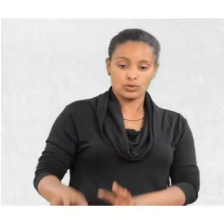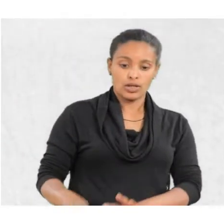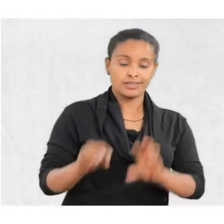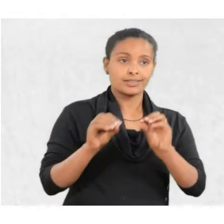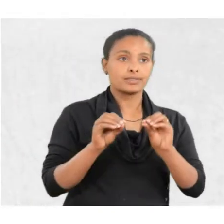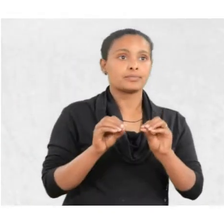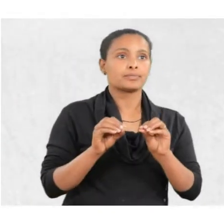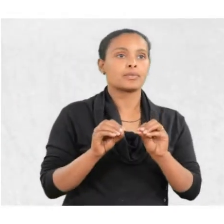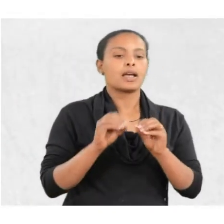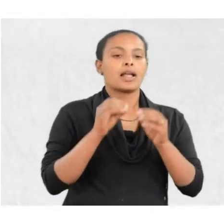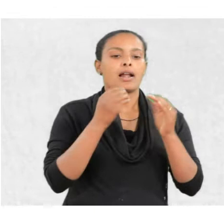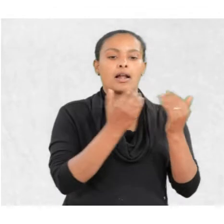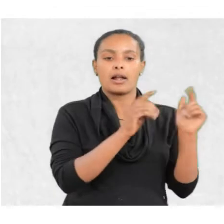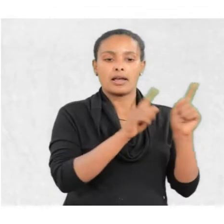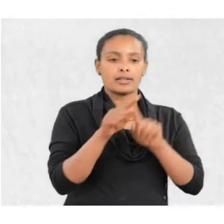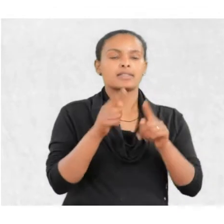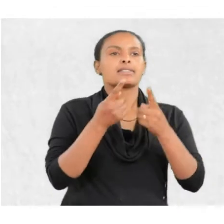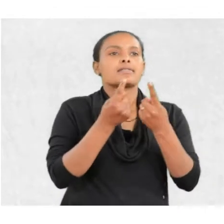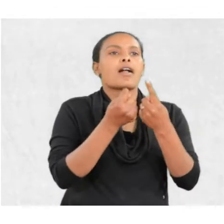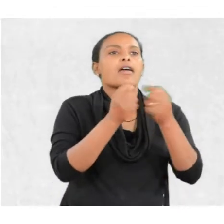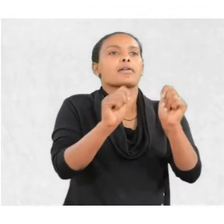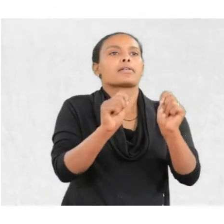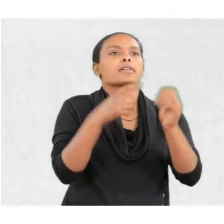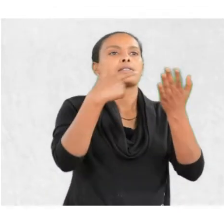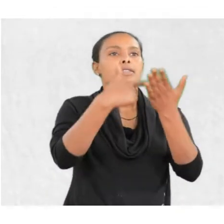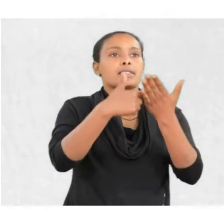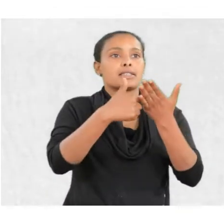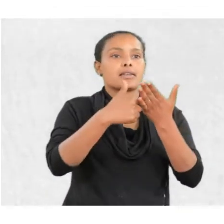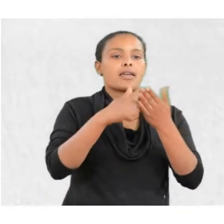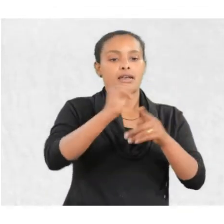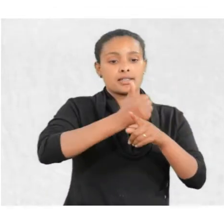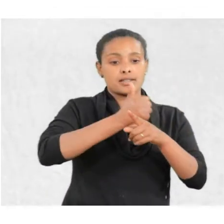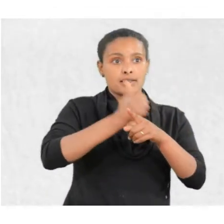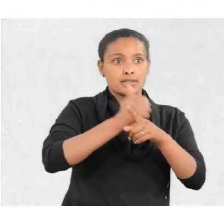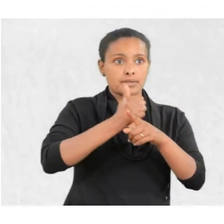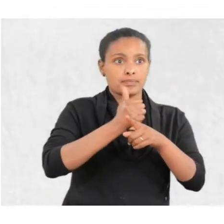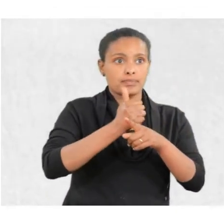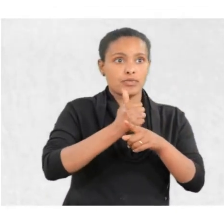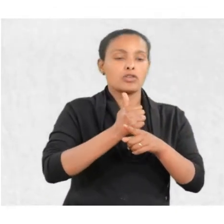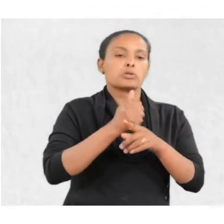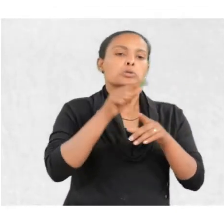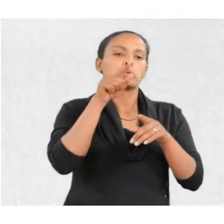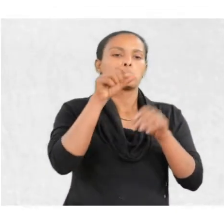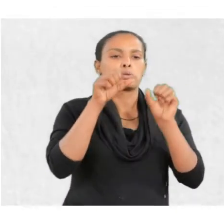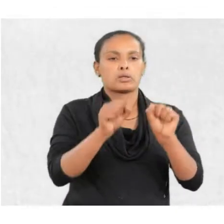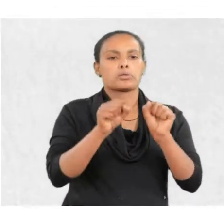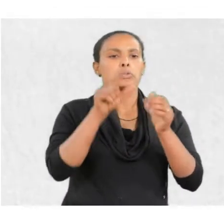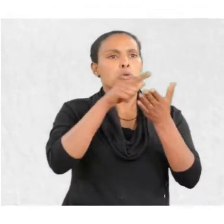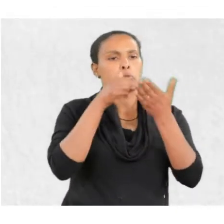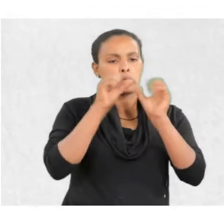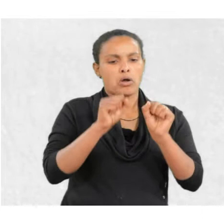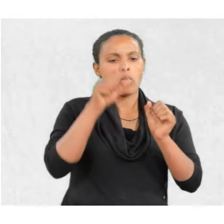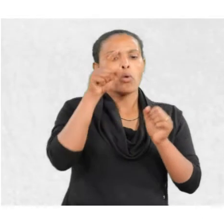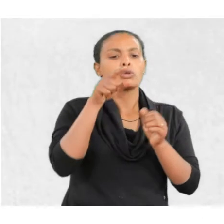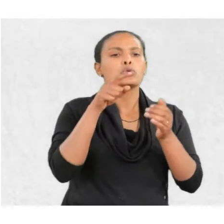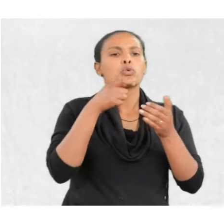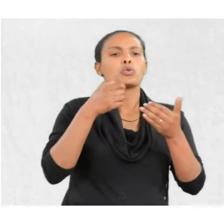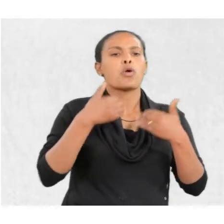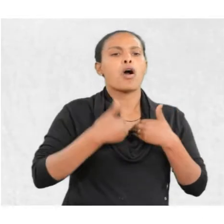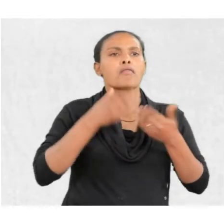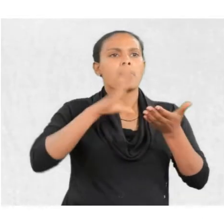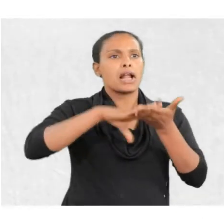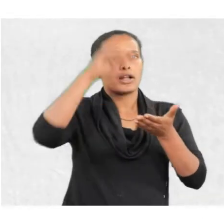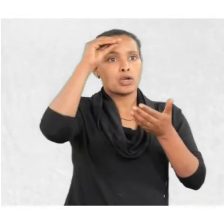Students, let us try this exercise so that you can practice what we have just learned.